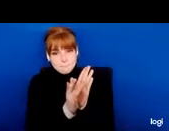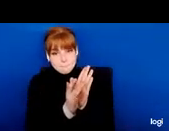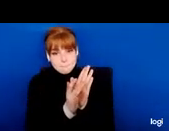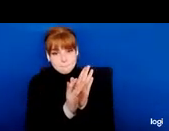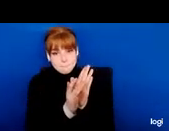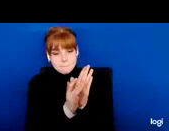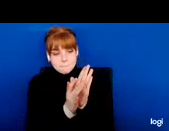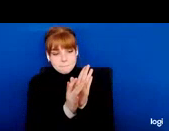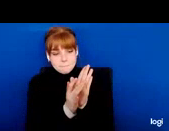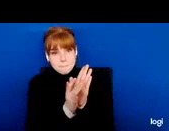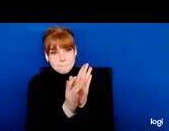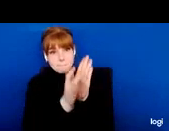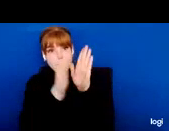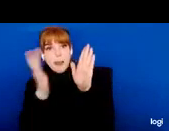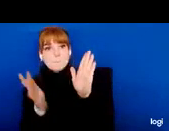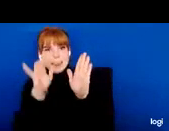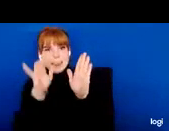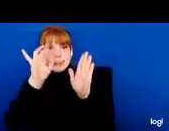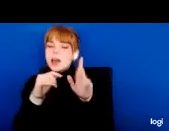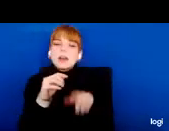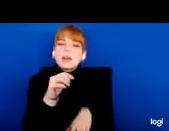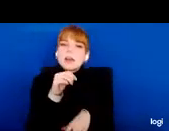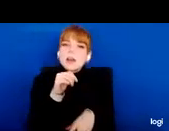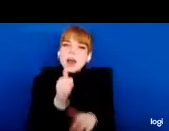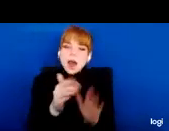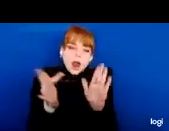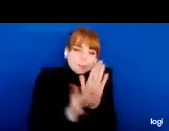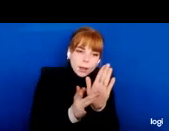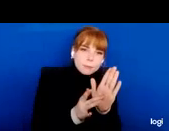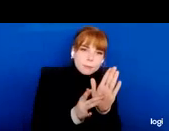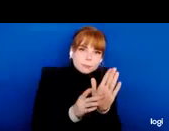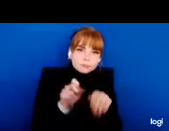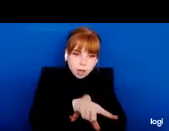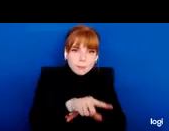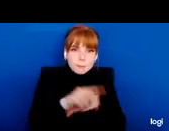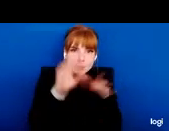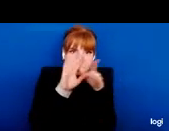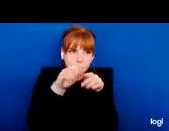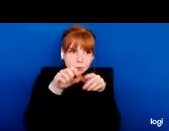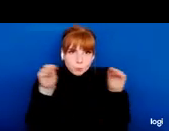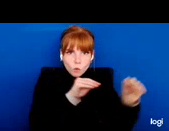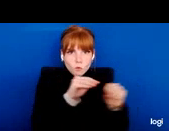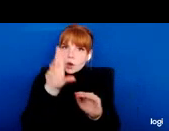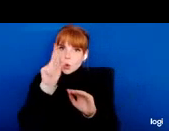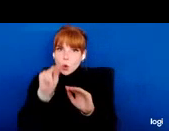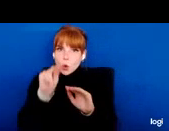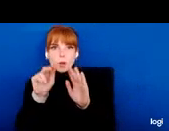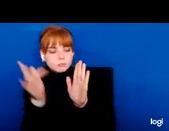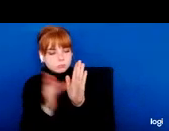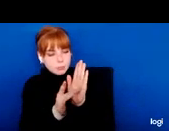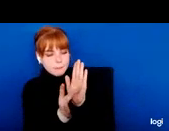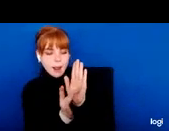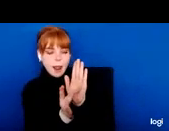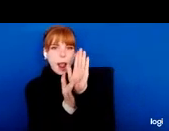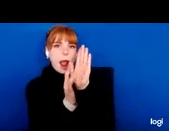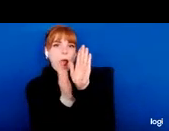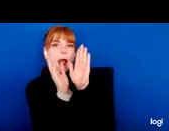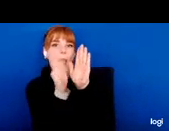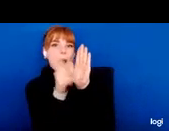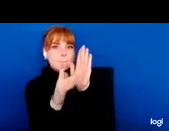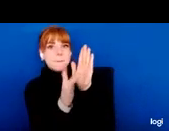happen. Same with like on a mobile device, it's not the tap down, it's the lift up that should cause